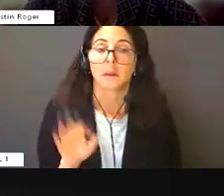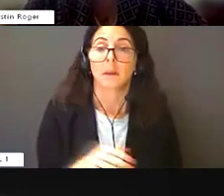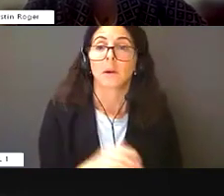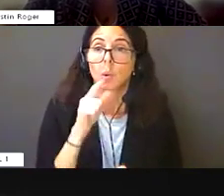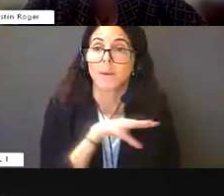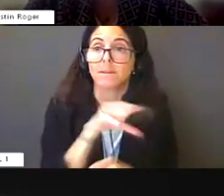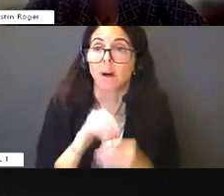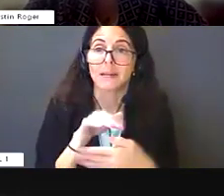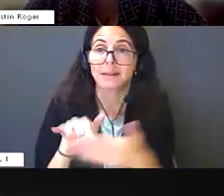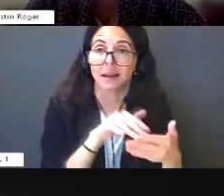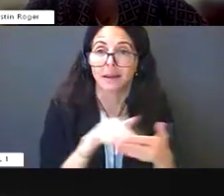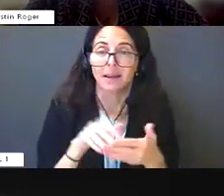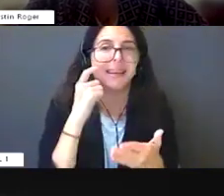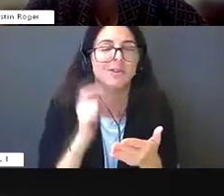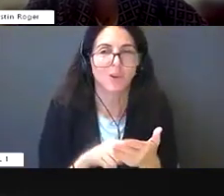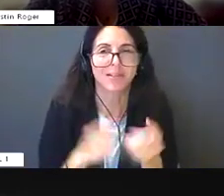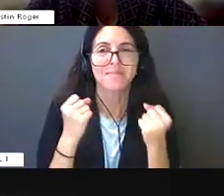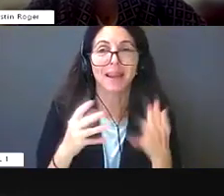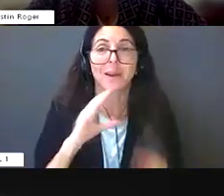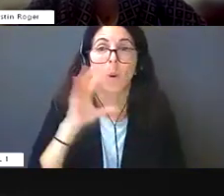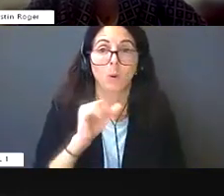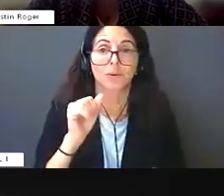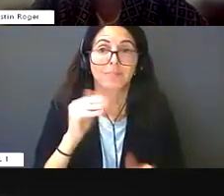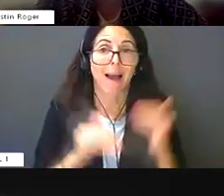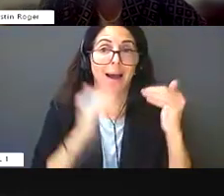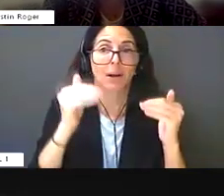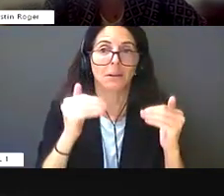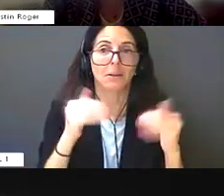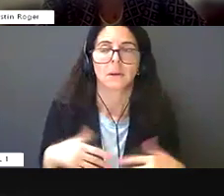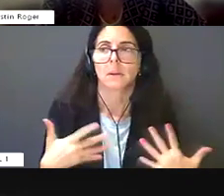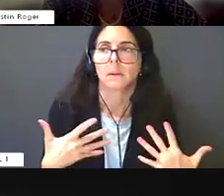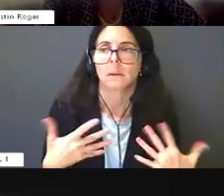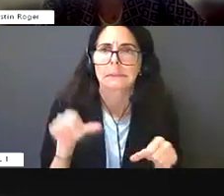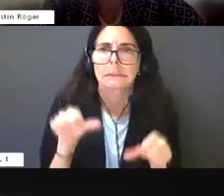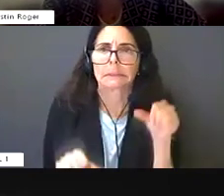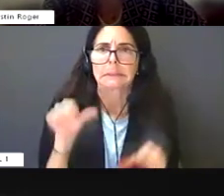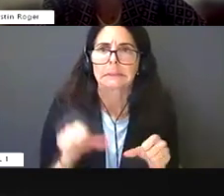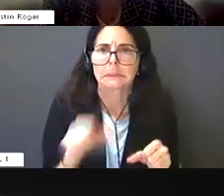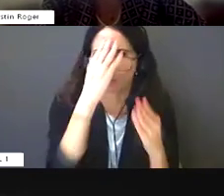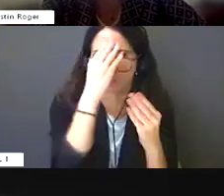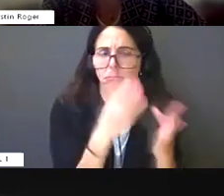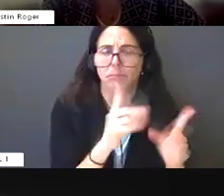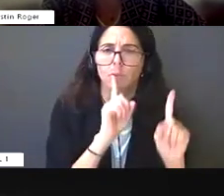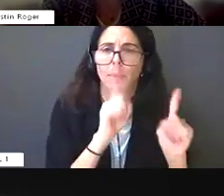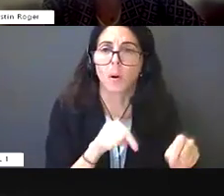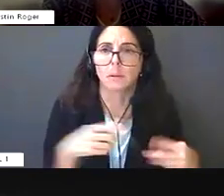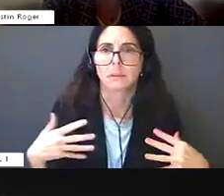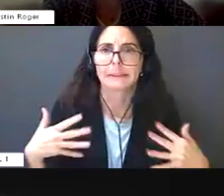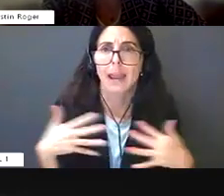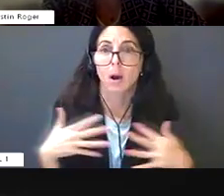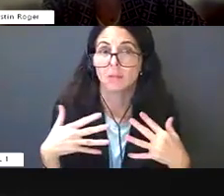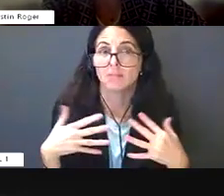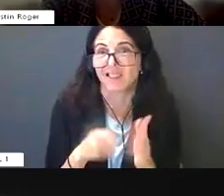respondents noted a hesitancy amongst older adults to report abuse because they have that fear, and sometimes quite